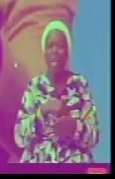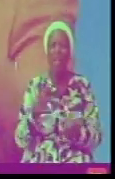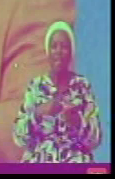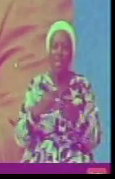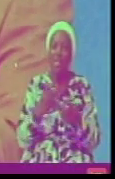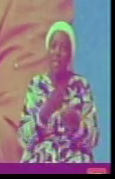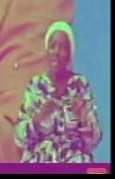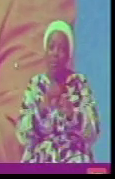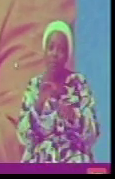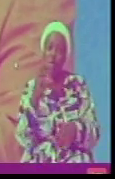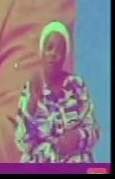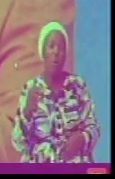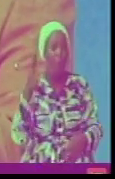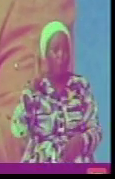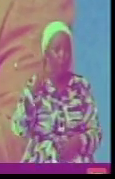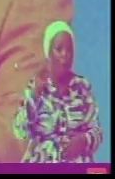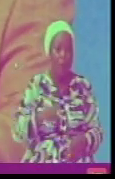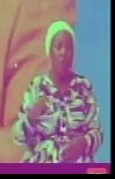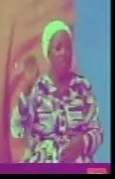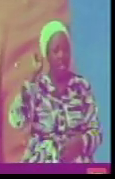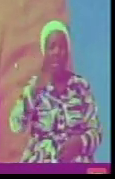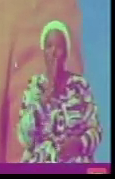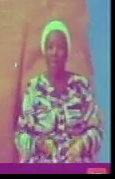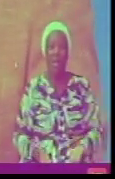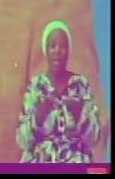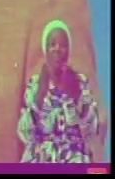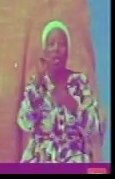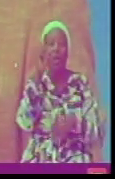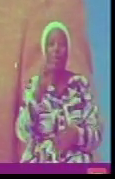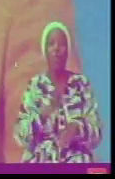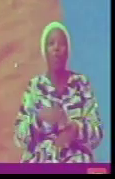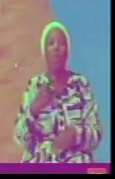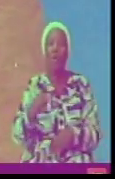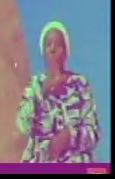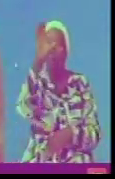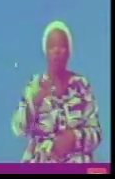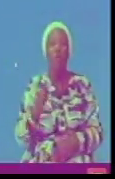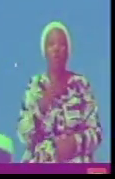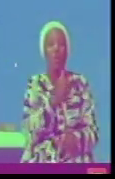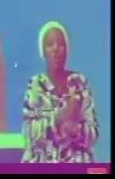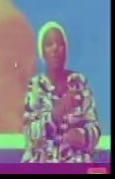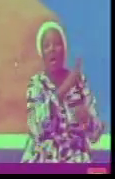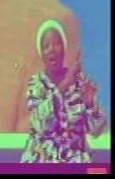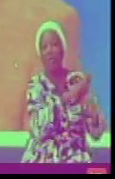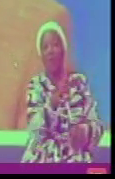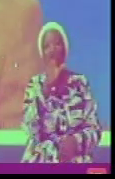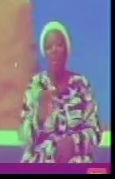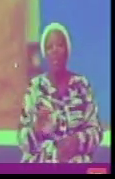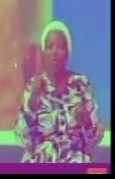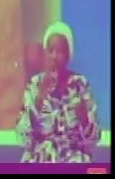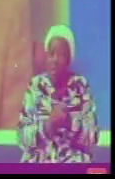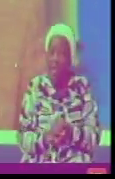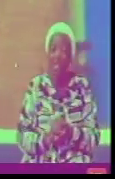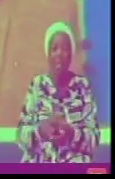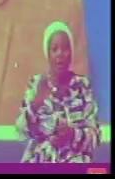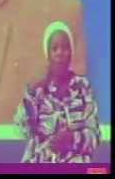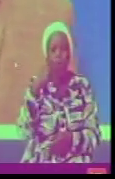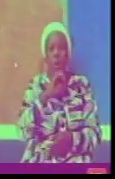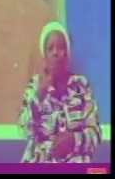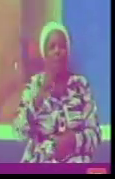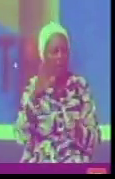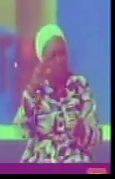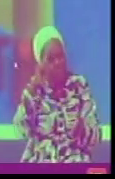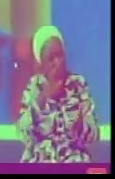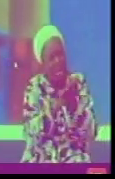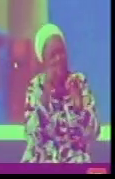the one who came to die for us, he said, even so must he be lifted up on the cross of